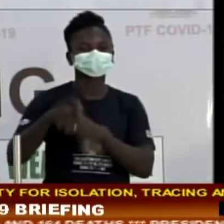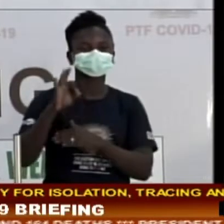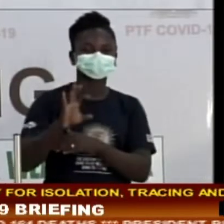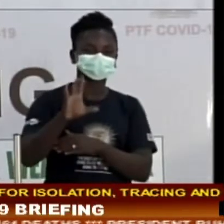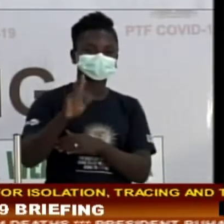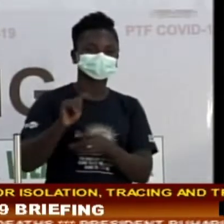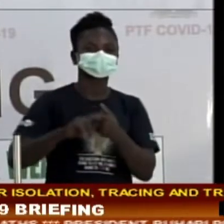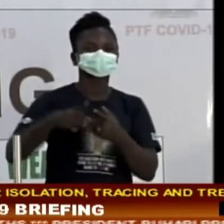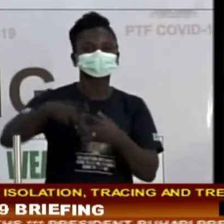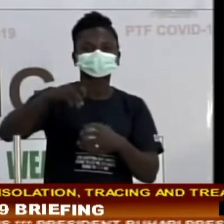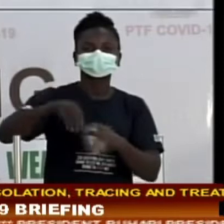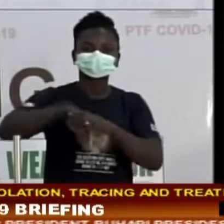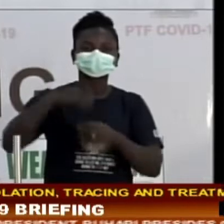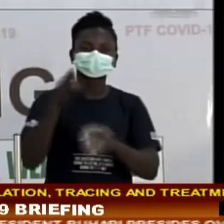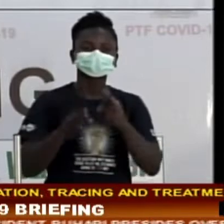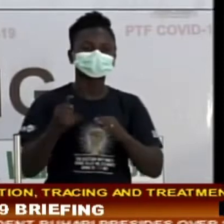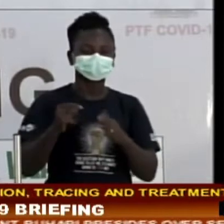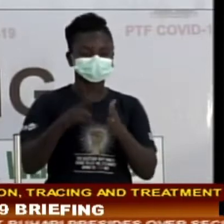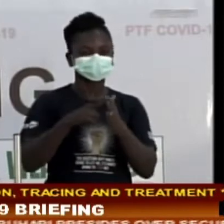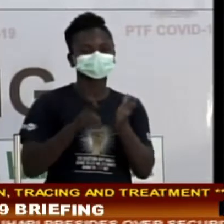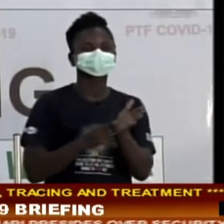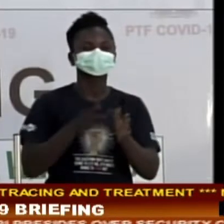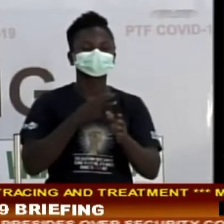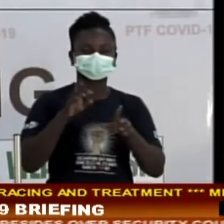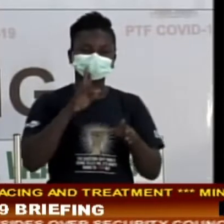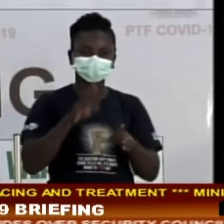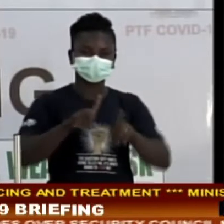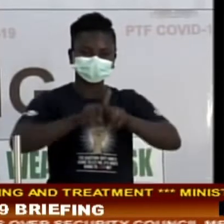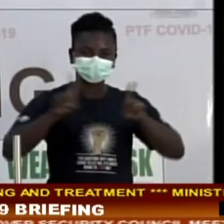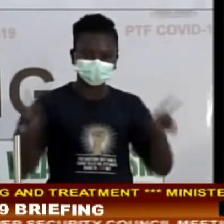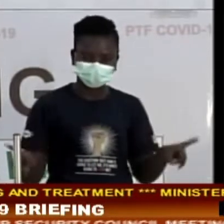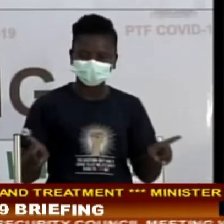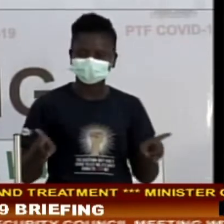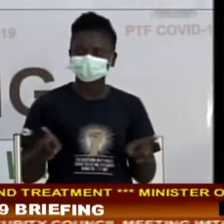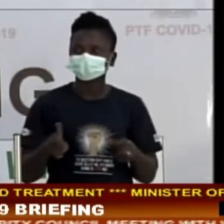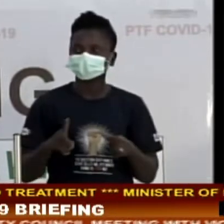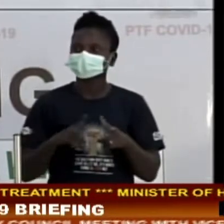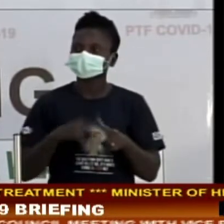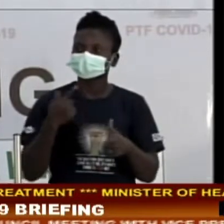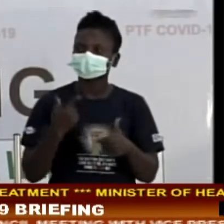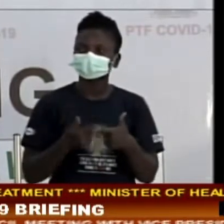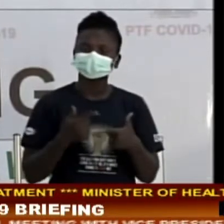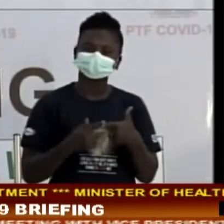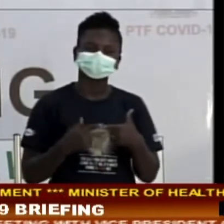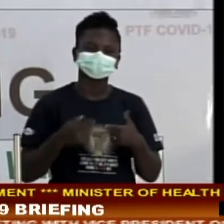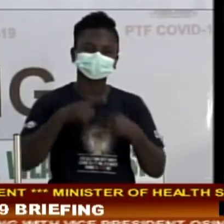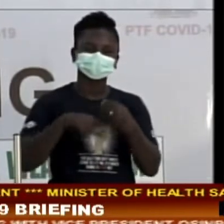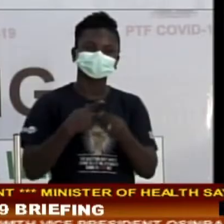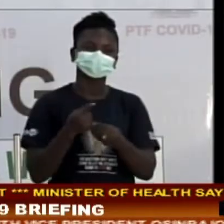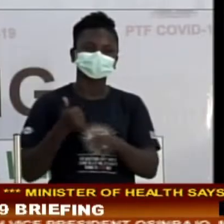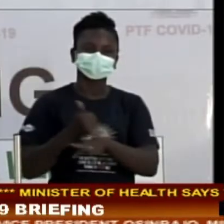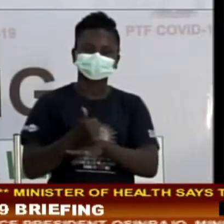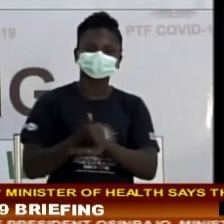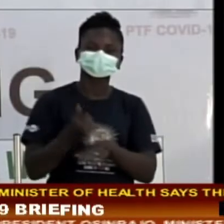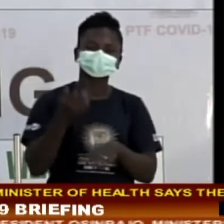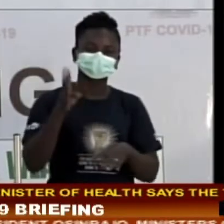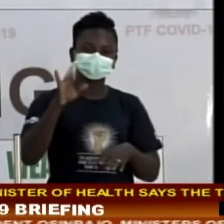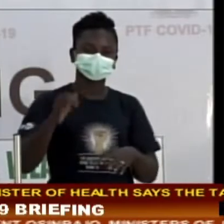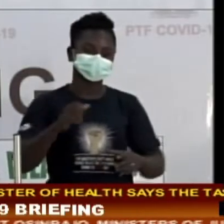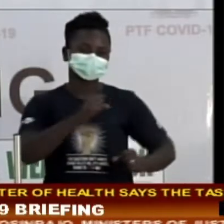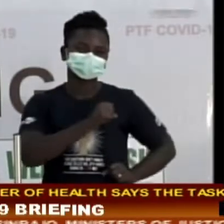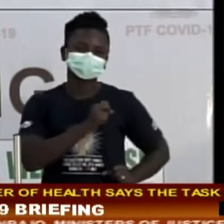out if their guidelines are any different uh from the point of view of um harassment by security agencies will raise